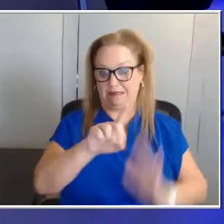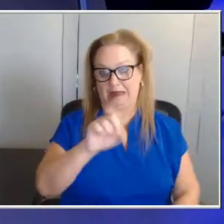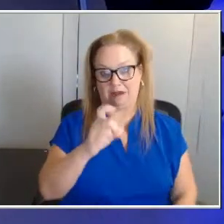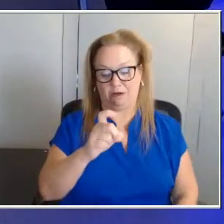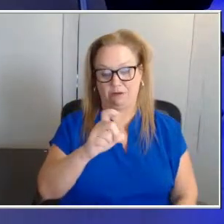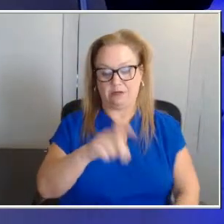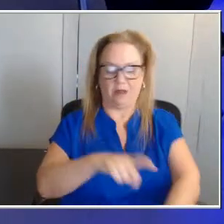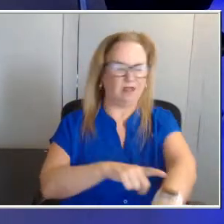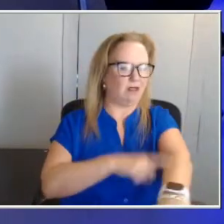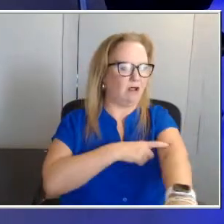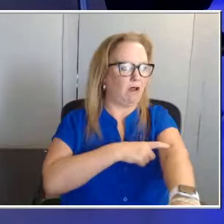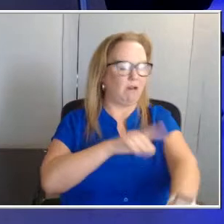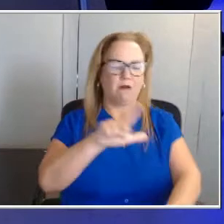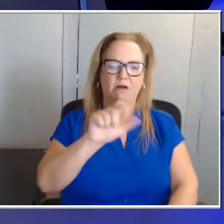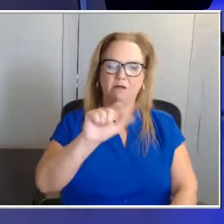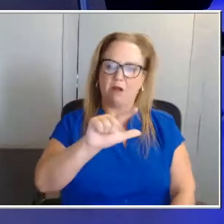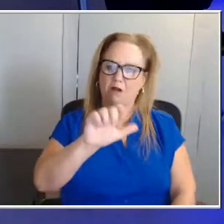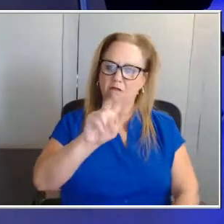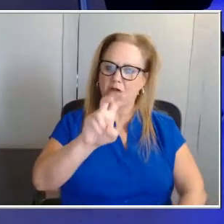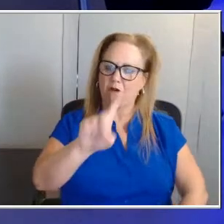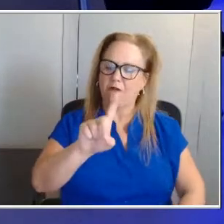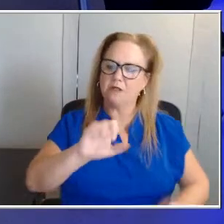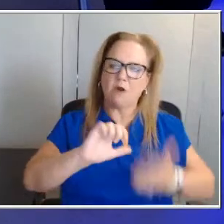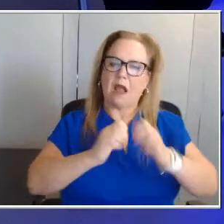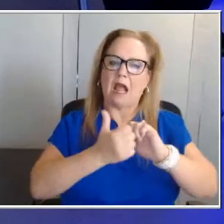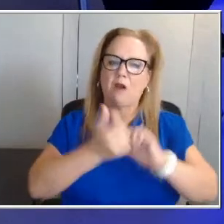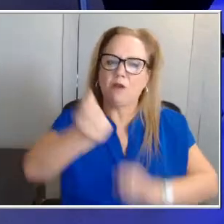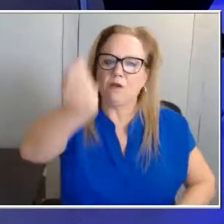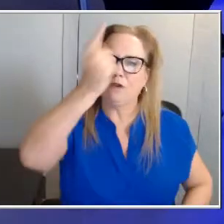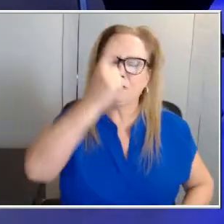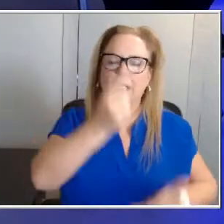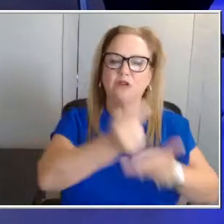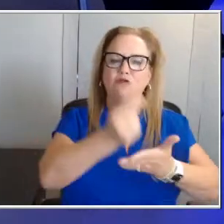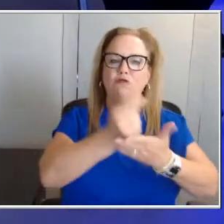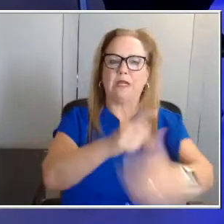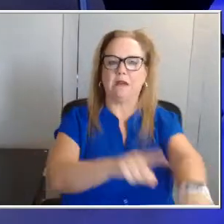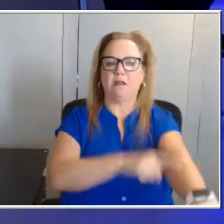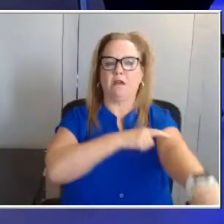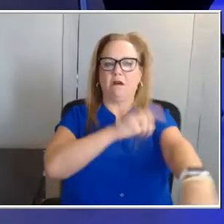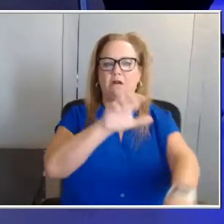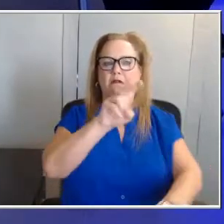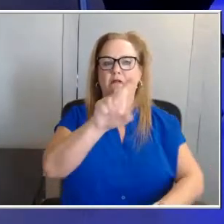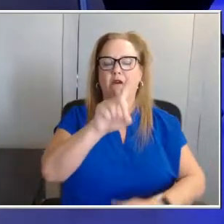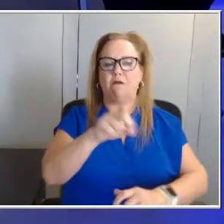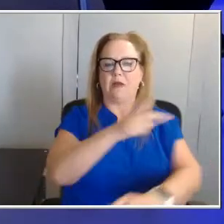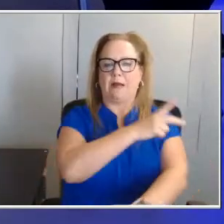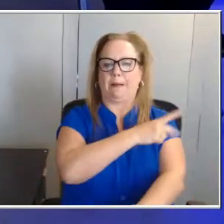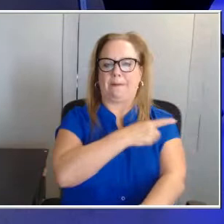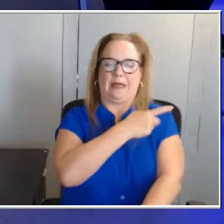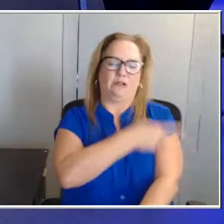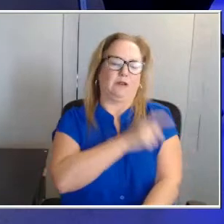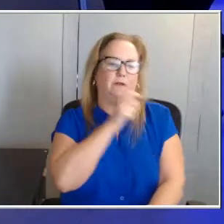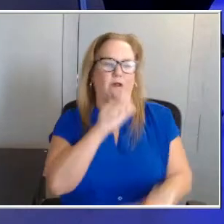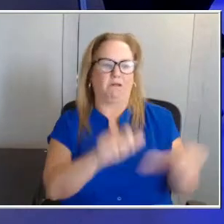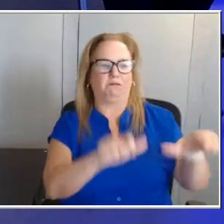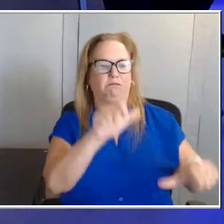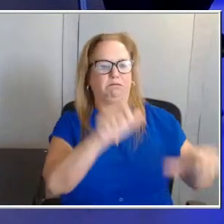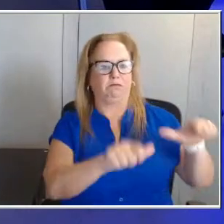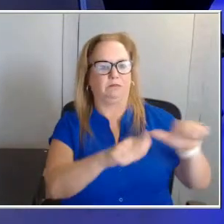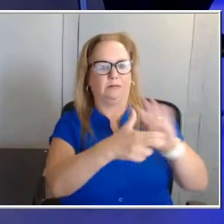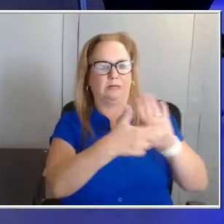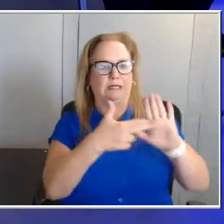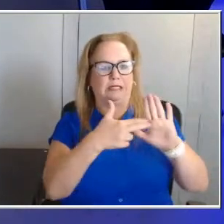help the audience understand how you see and treat a long COVID patient, even if you're not quite exactly sure what the definition is. So just kind of work